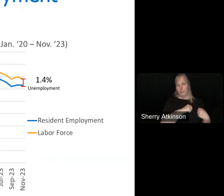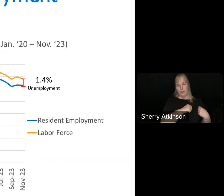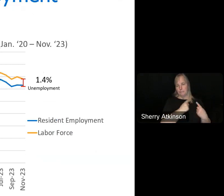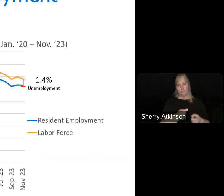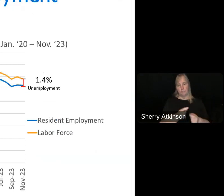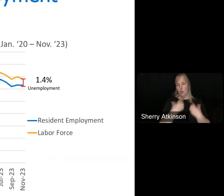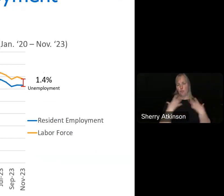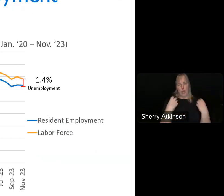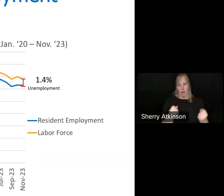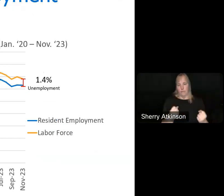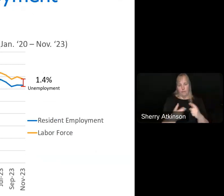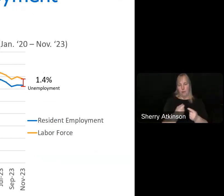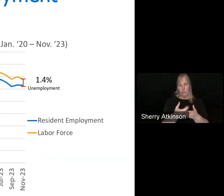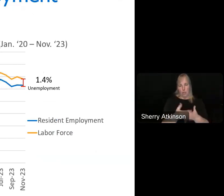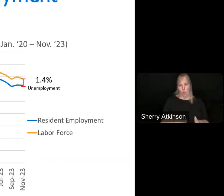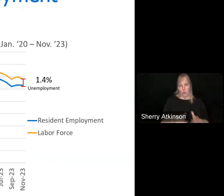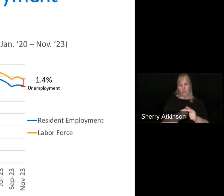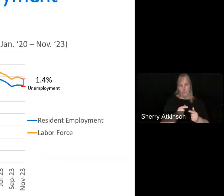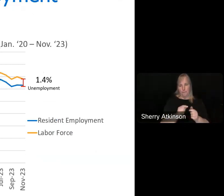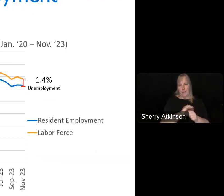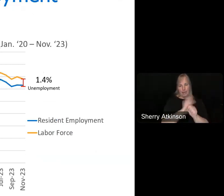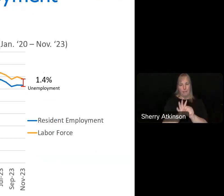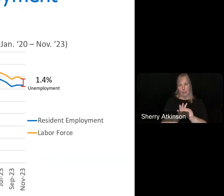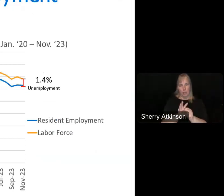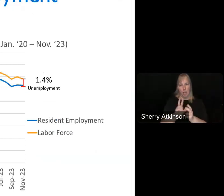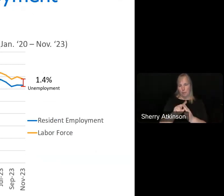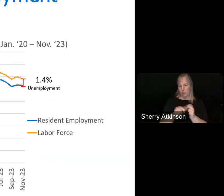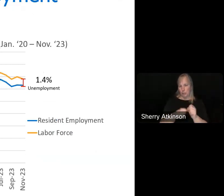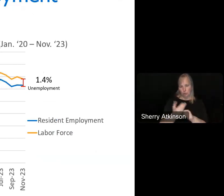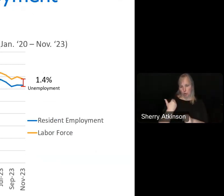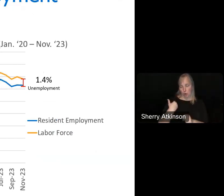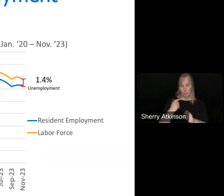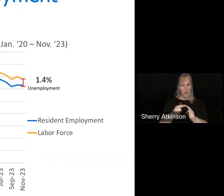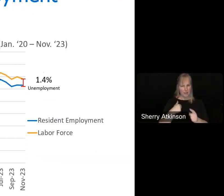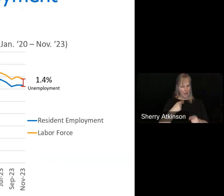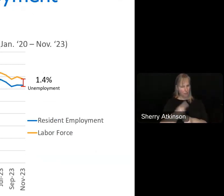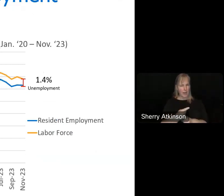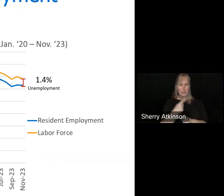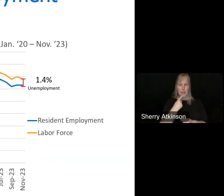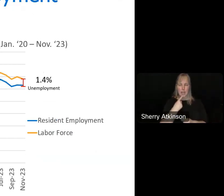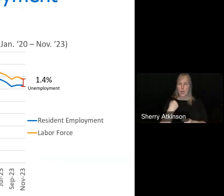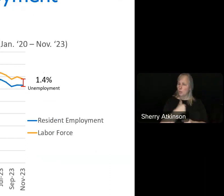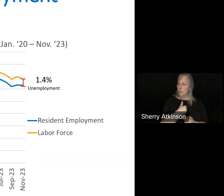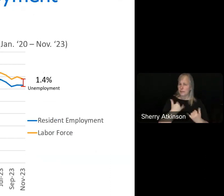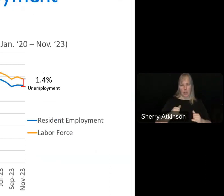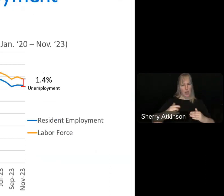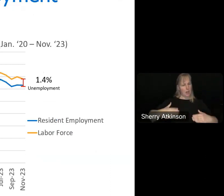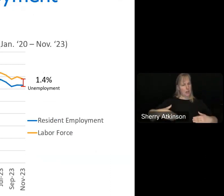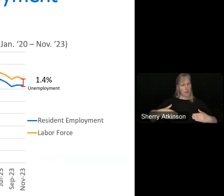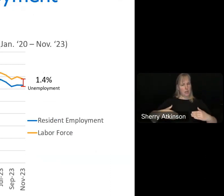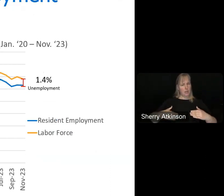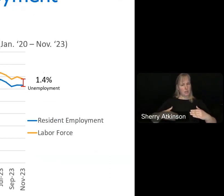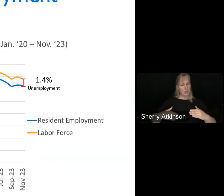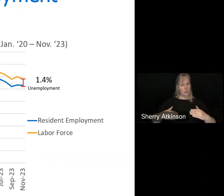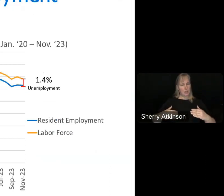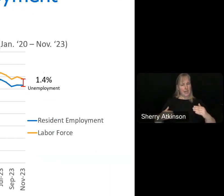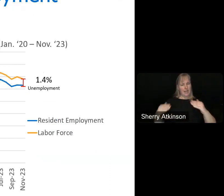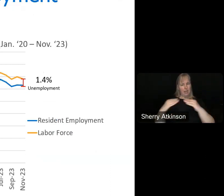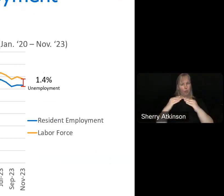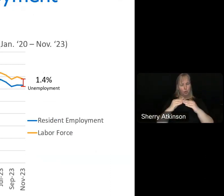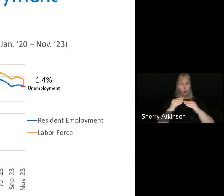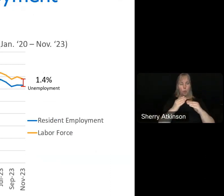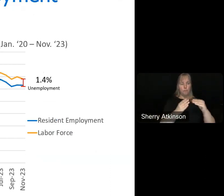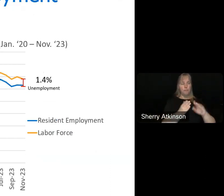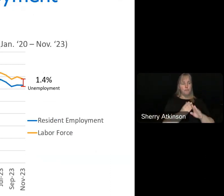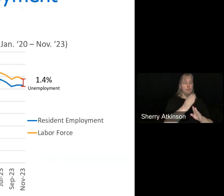from pandemic a couple years ago. But am I correct to say we're still not at pre-pandemic level yet?